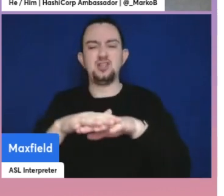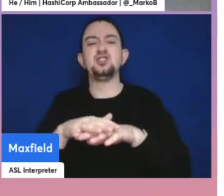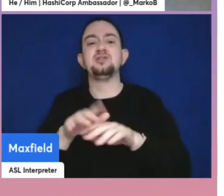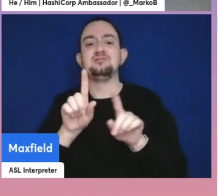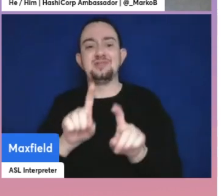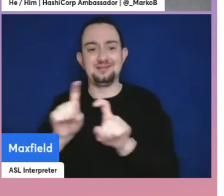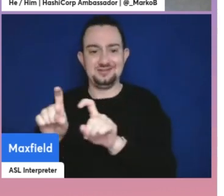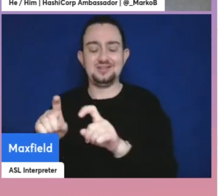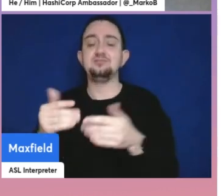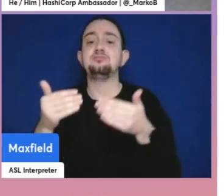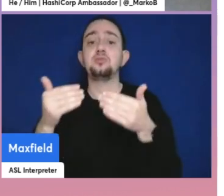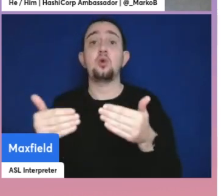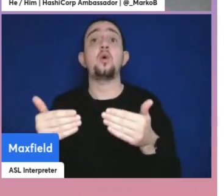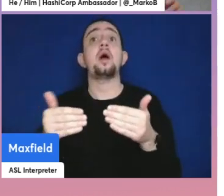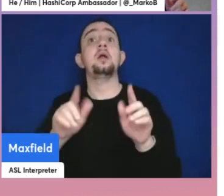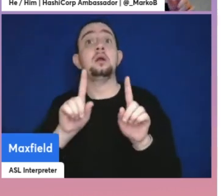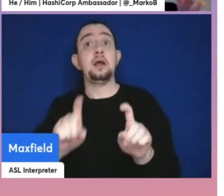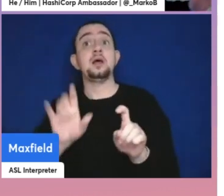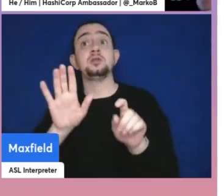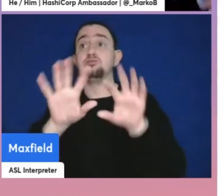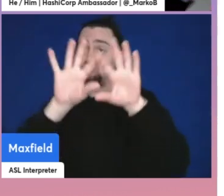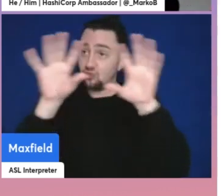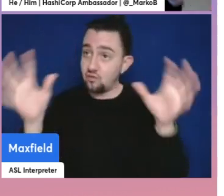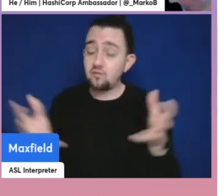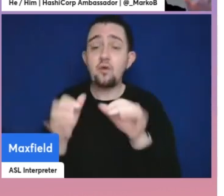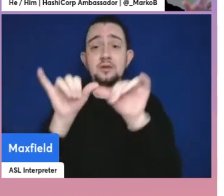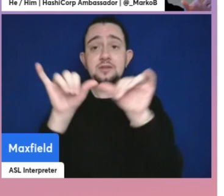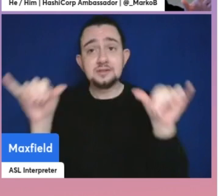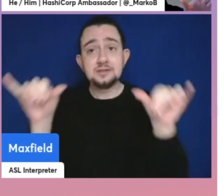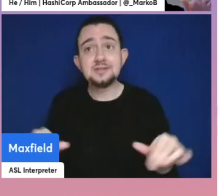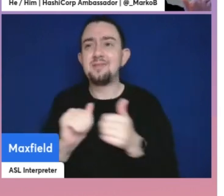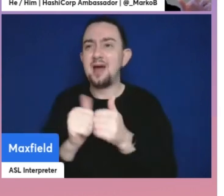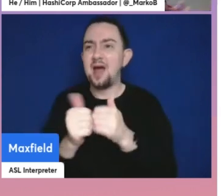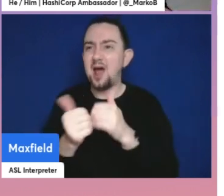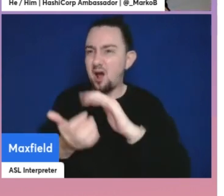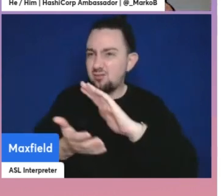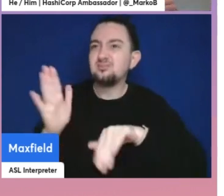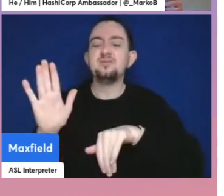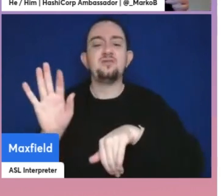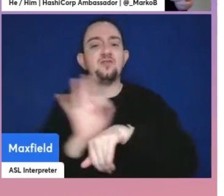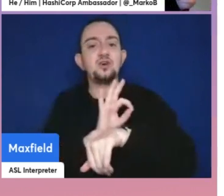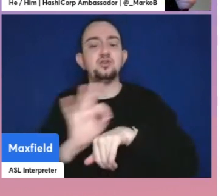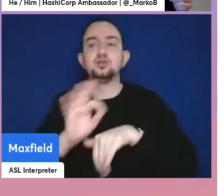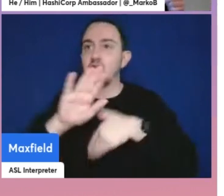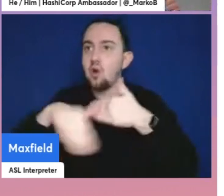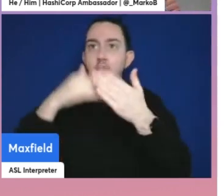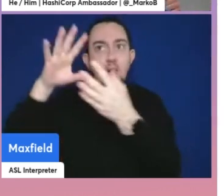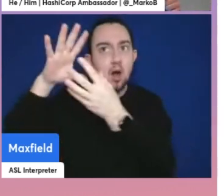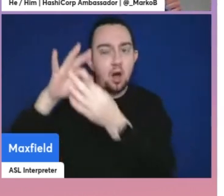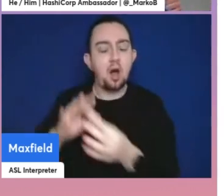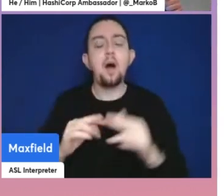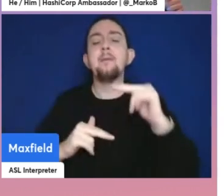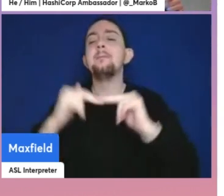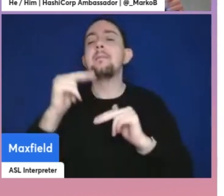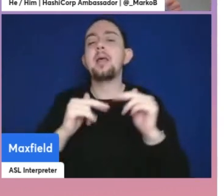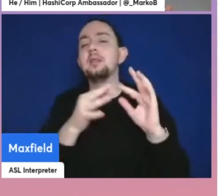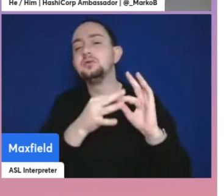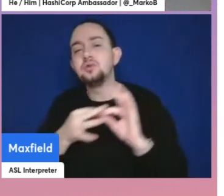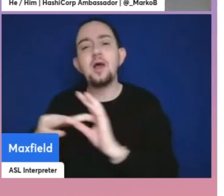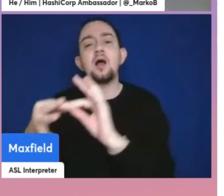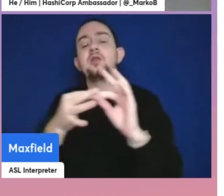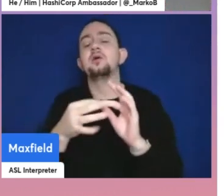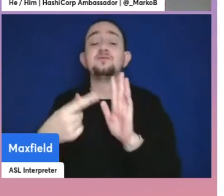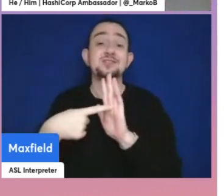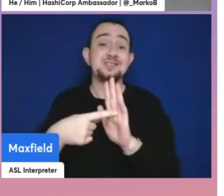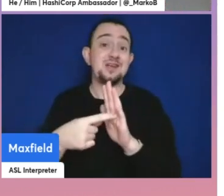your system, how it actually works when it's all kind of built together. So for example, if you deploy a software, you